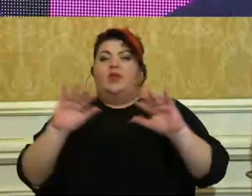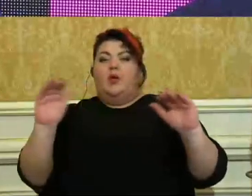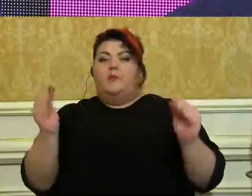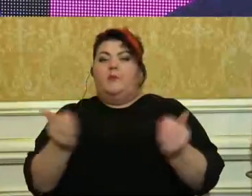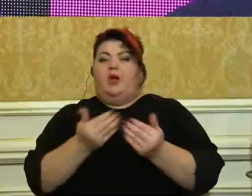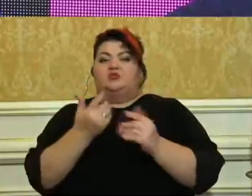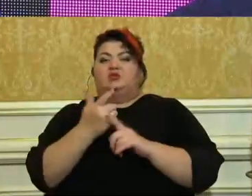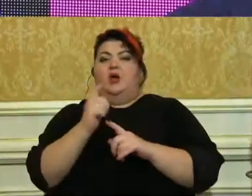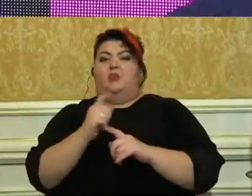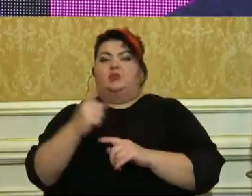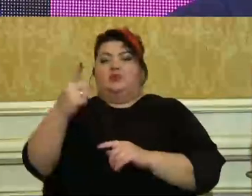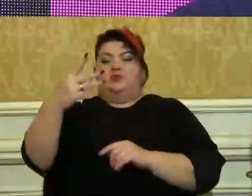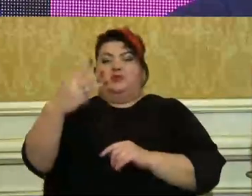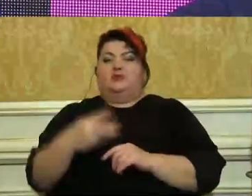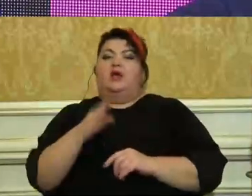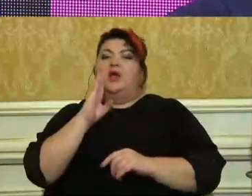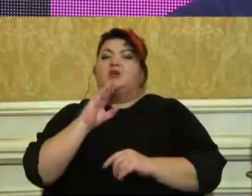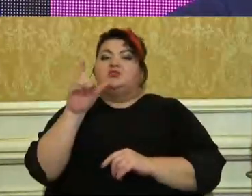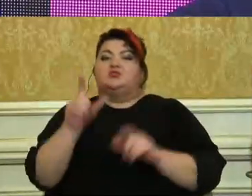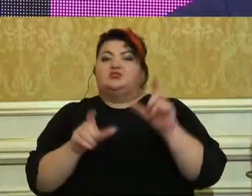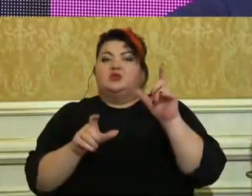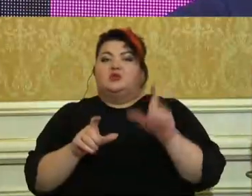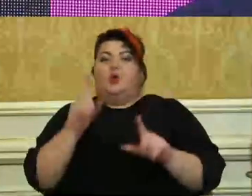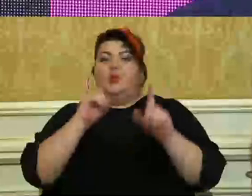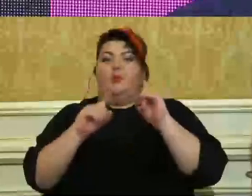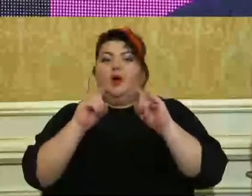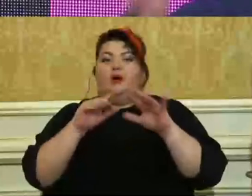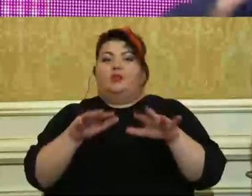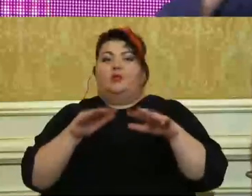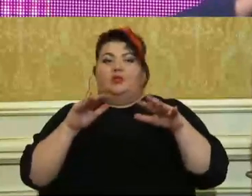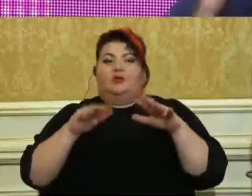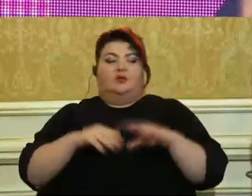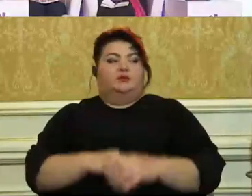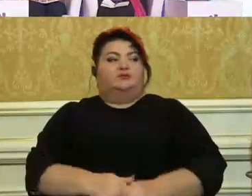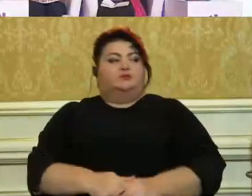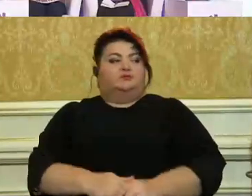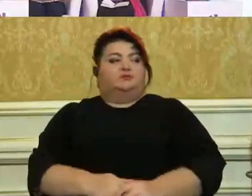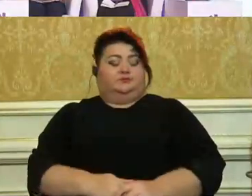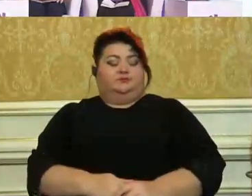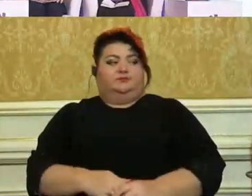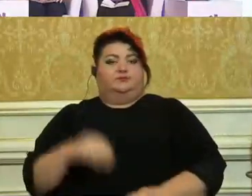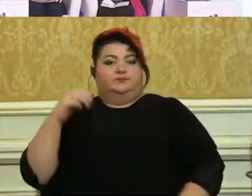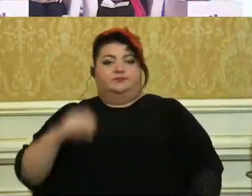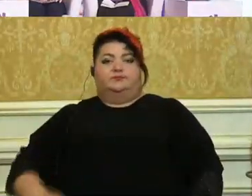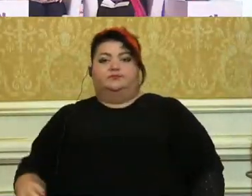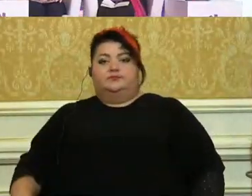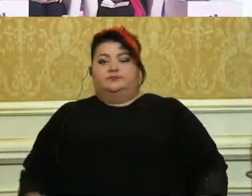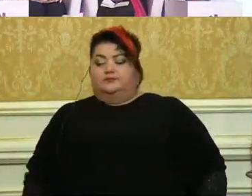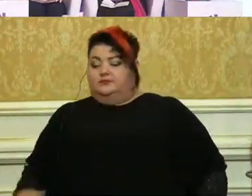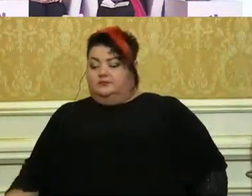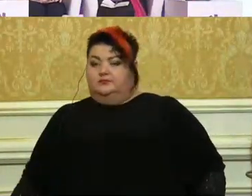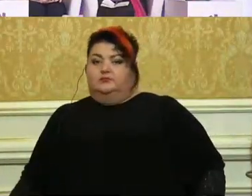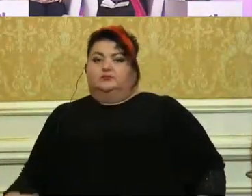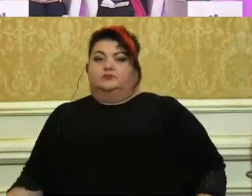will have at least more than one third of women who are members of parliament. Thank you so much, Mrs. Lilia. So